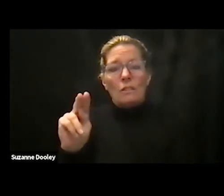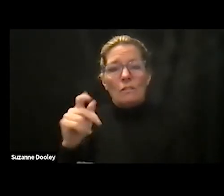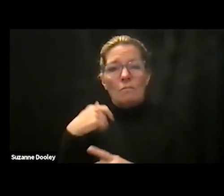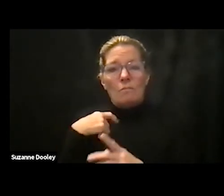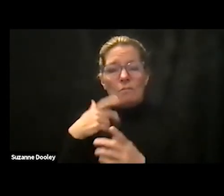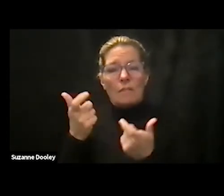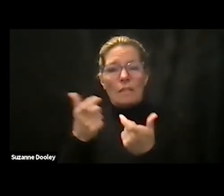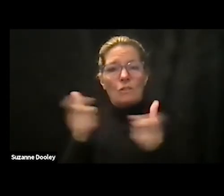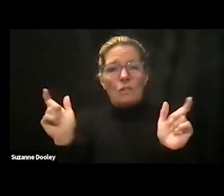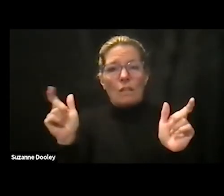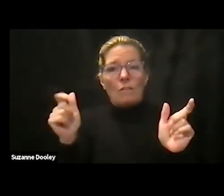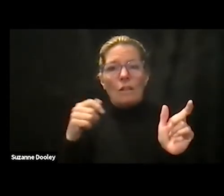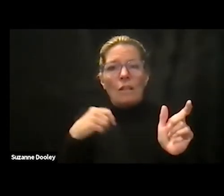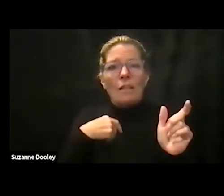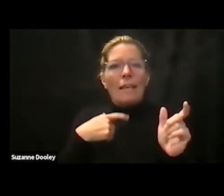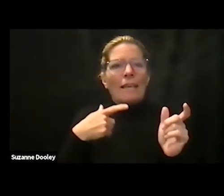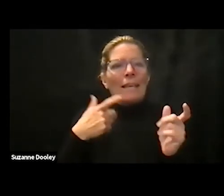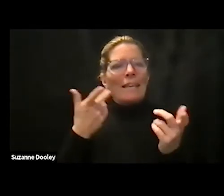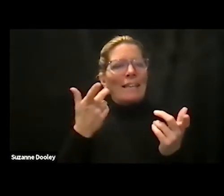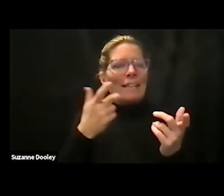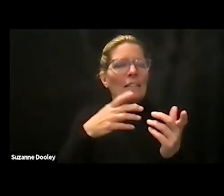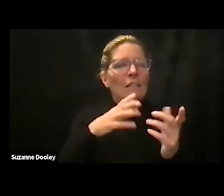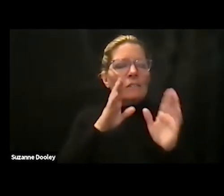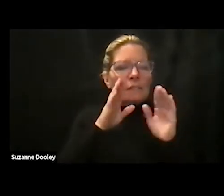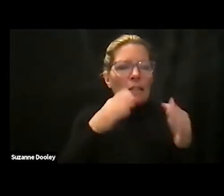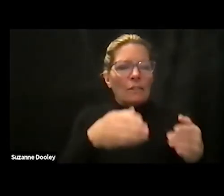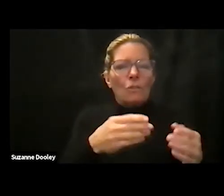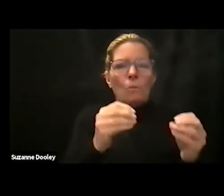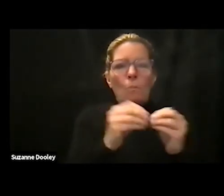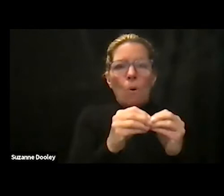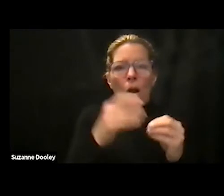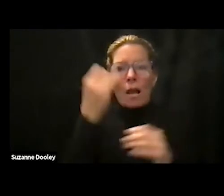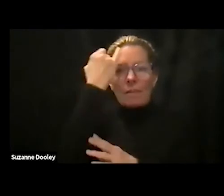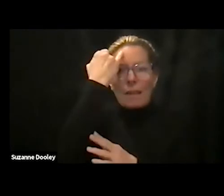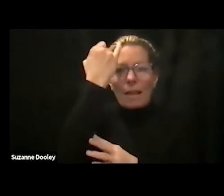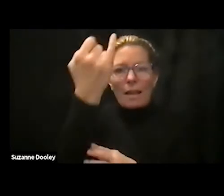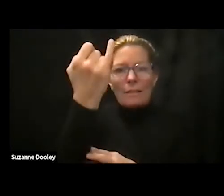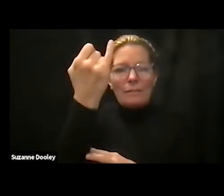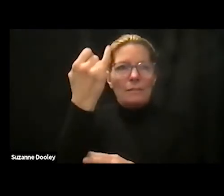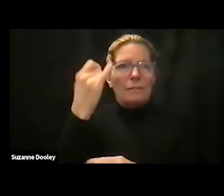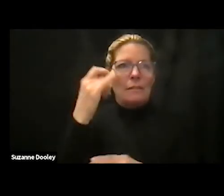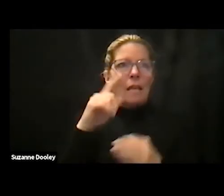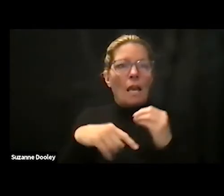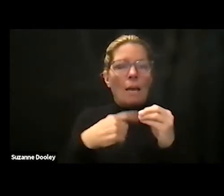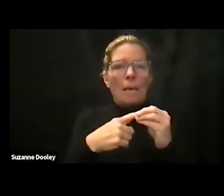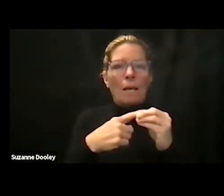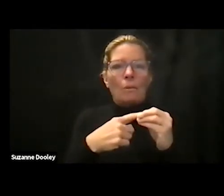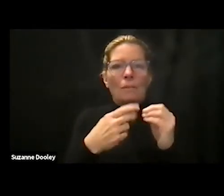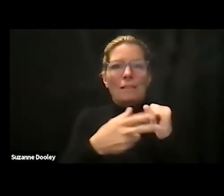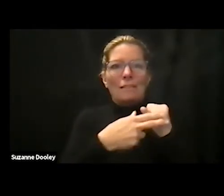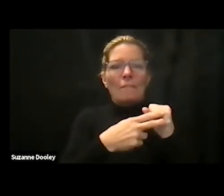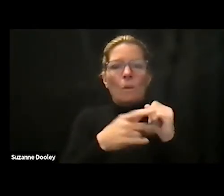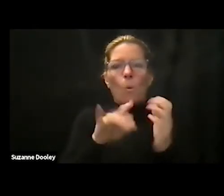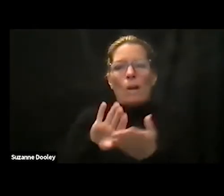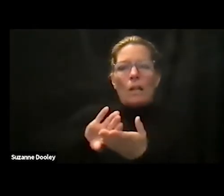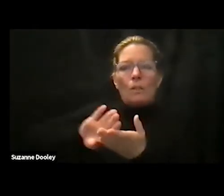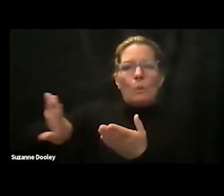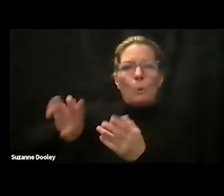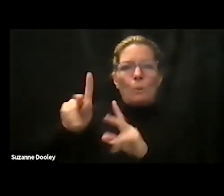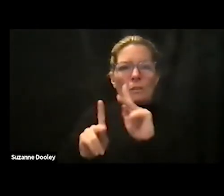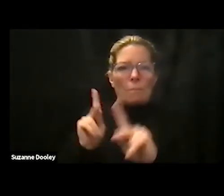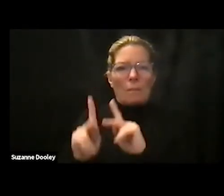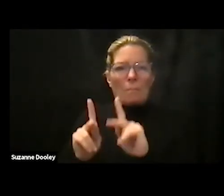that doesn't include people. It really centers this idea that, or excludes rather,